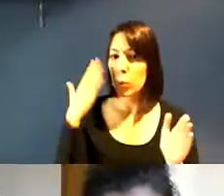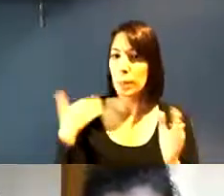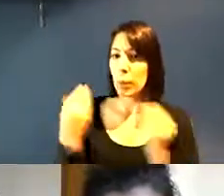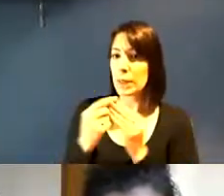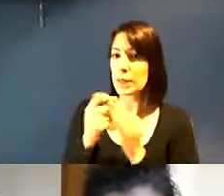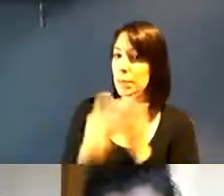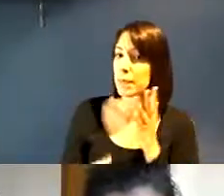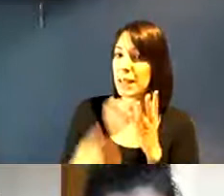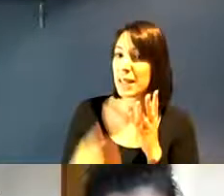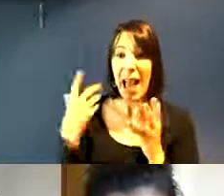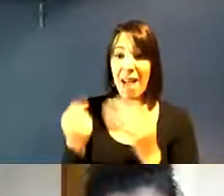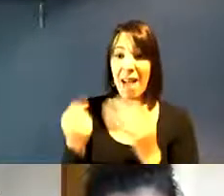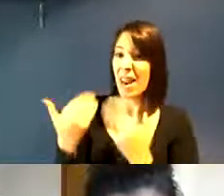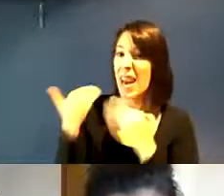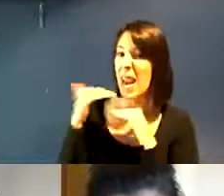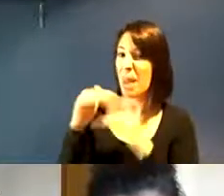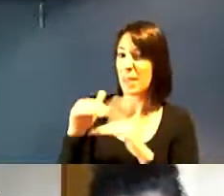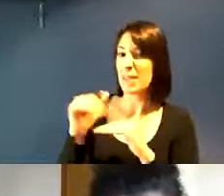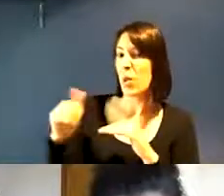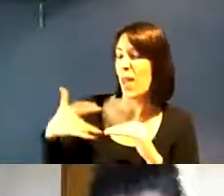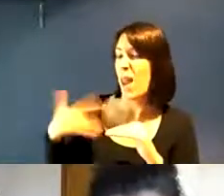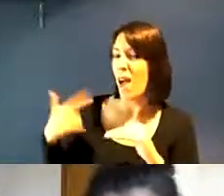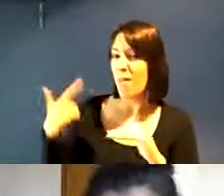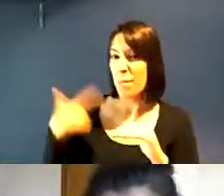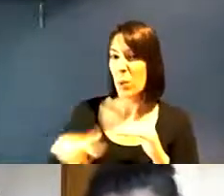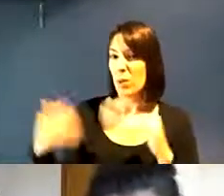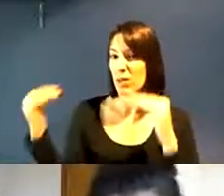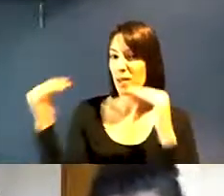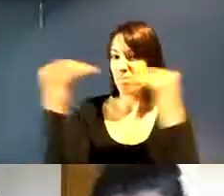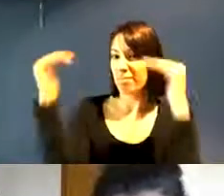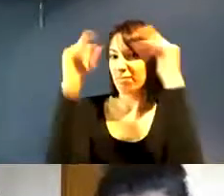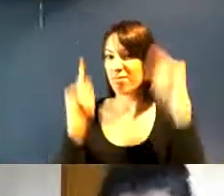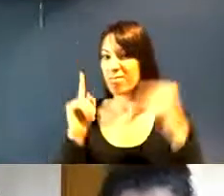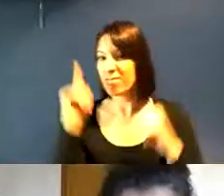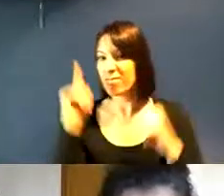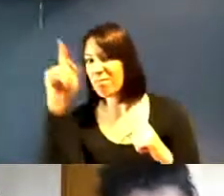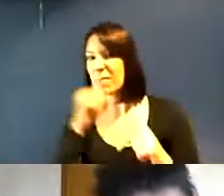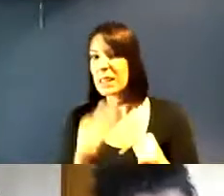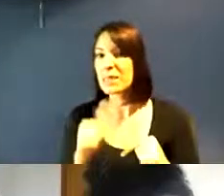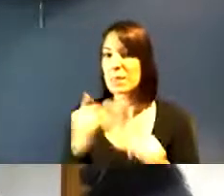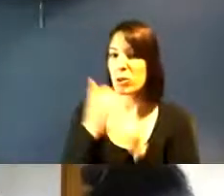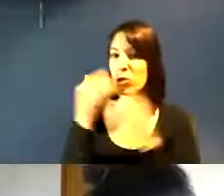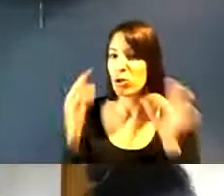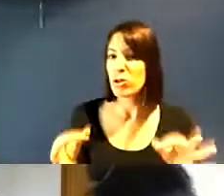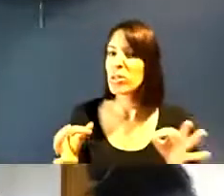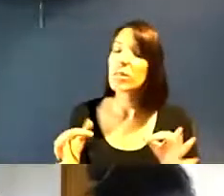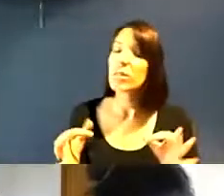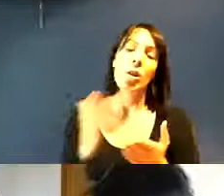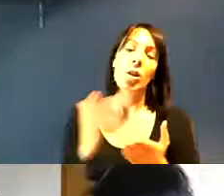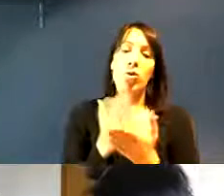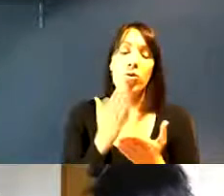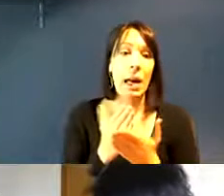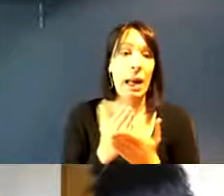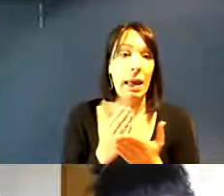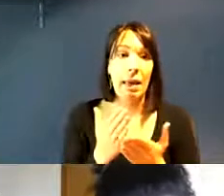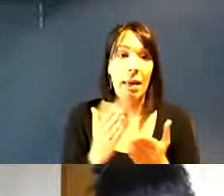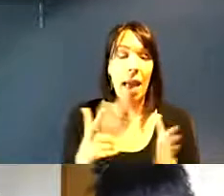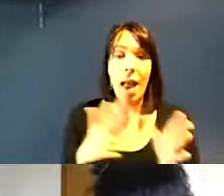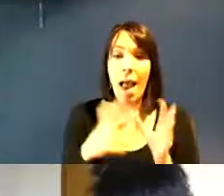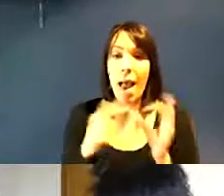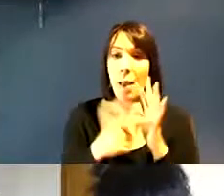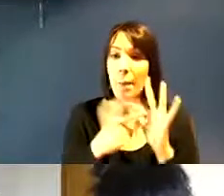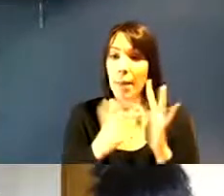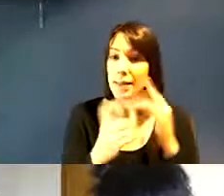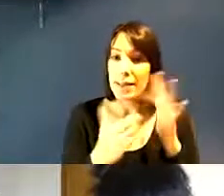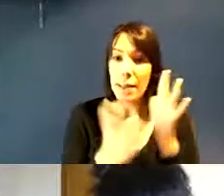well. And ableism is entrenched in so many of the systems that women with disabilities and all of us rely on. So